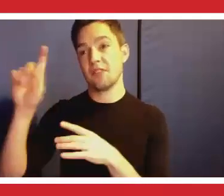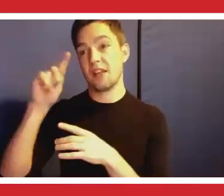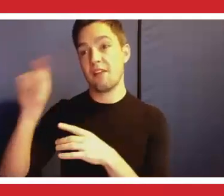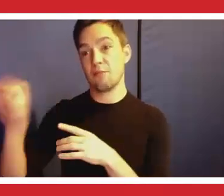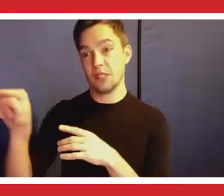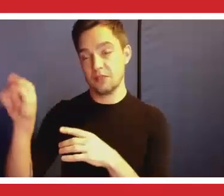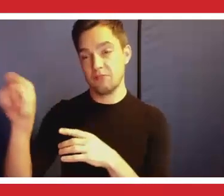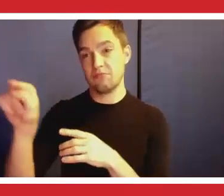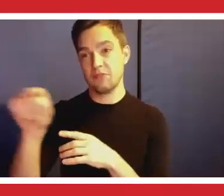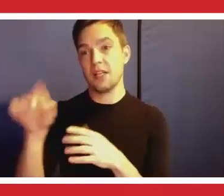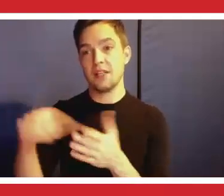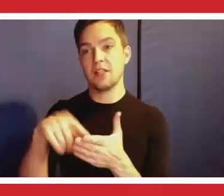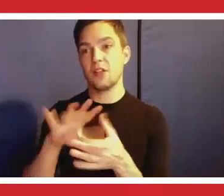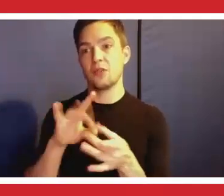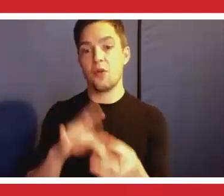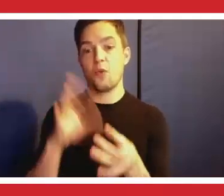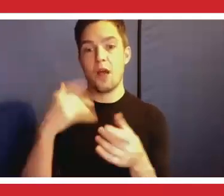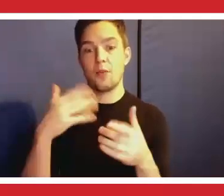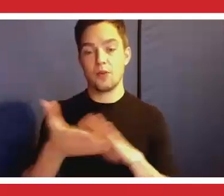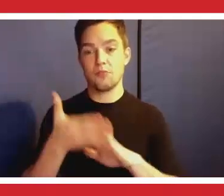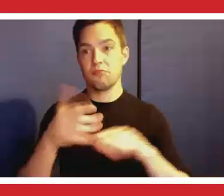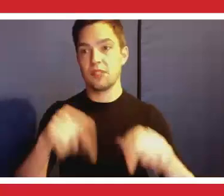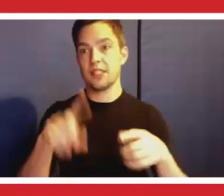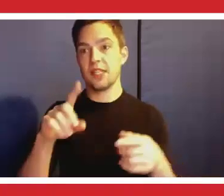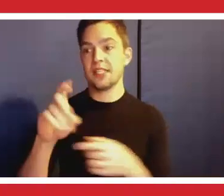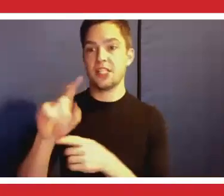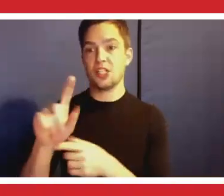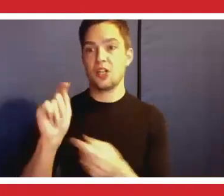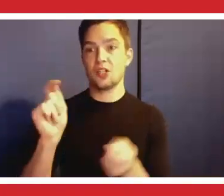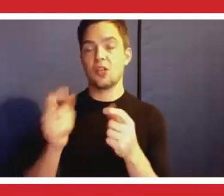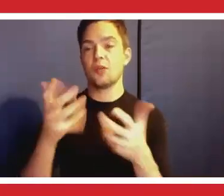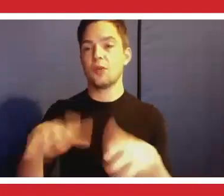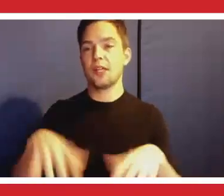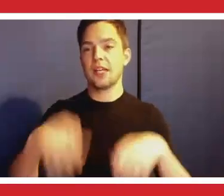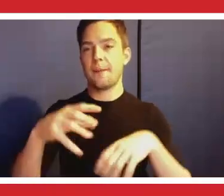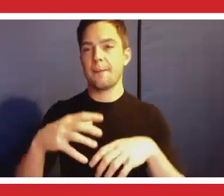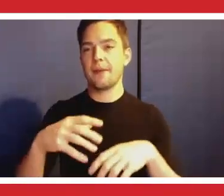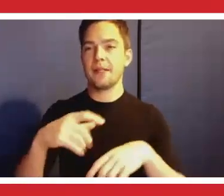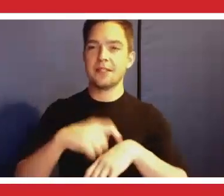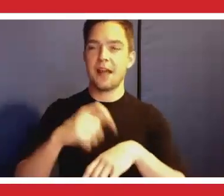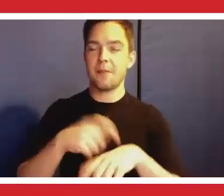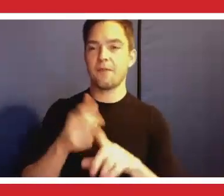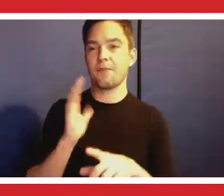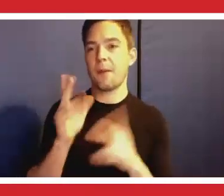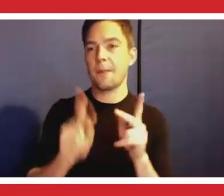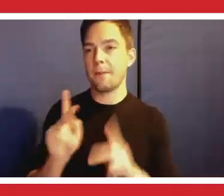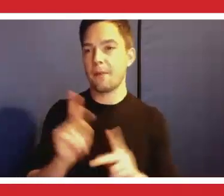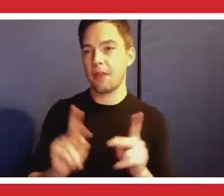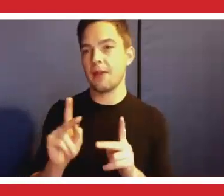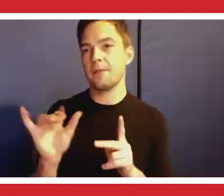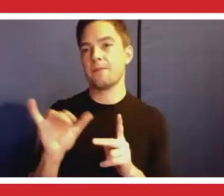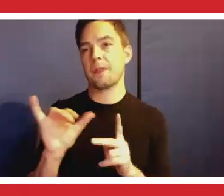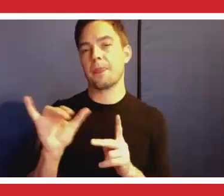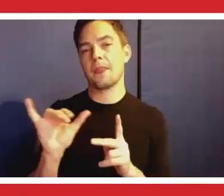also relates to why we do digitalization. We don't want to take a lot of time from our people and also companies. We want